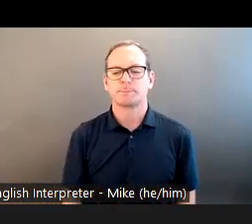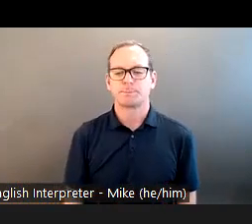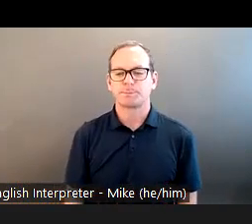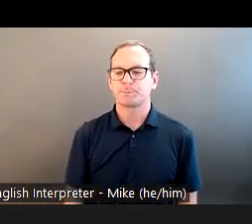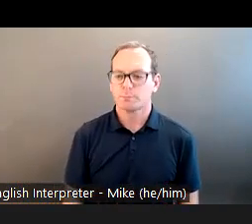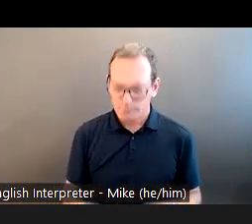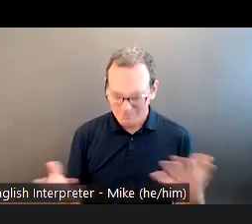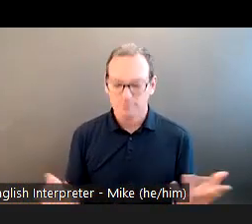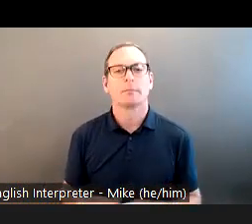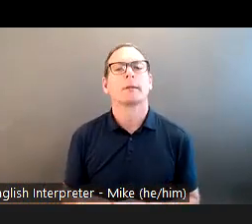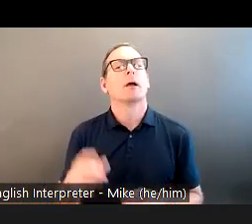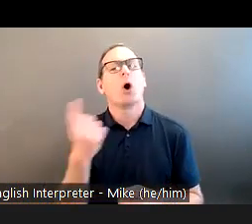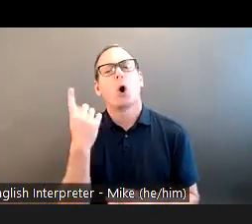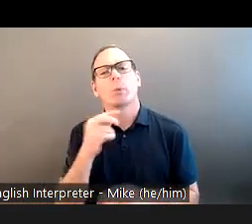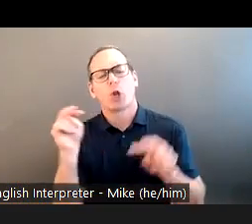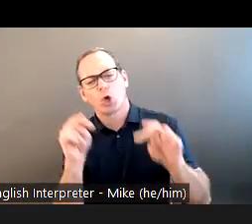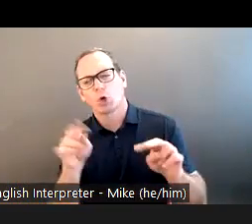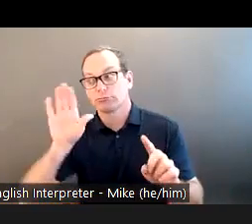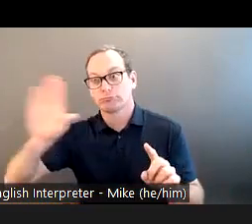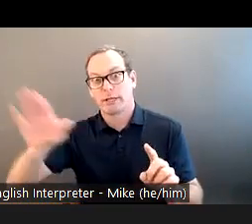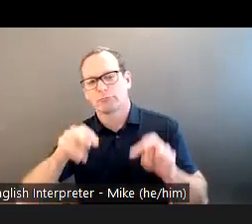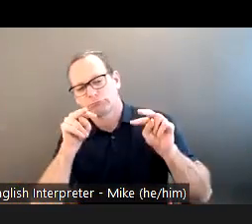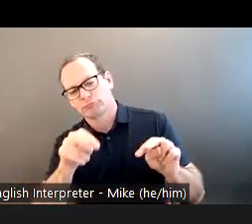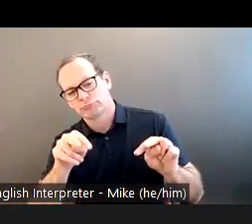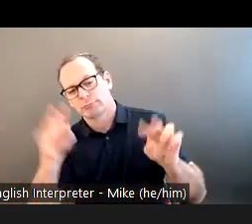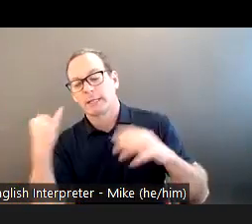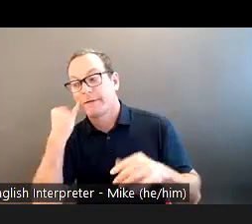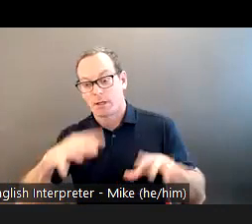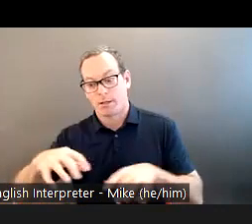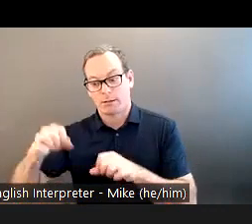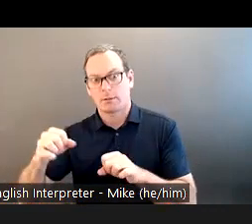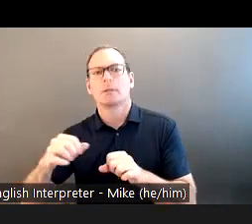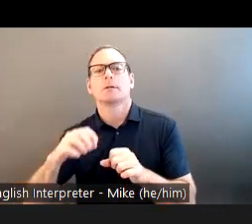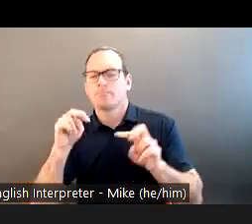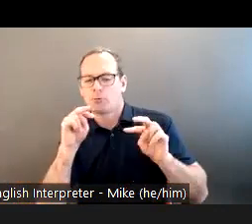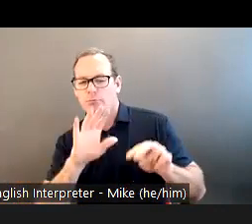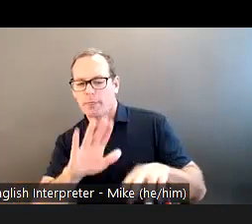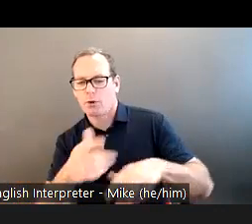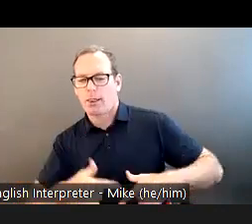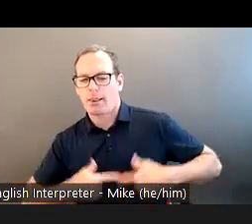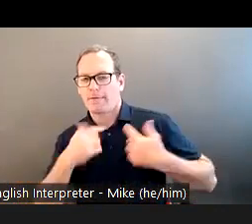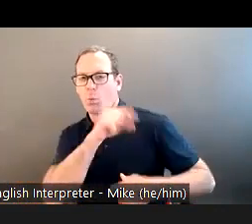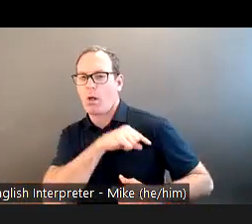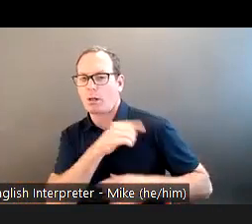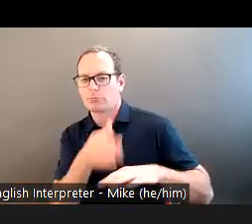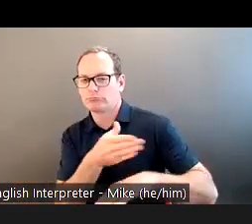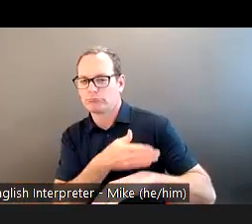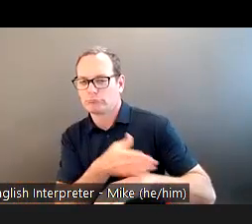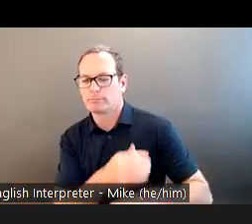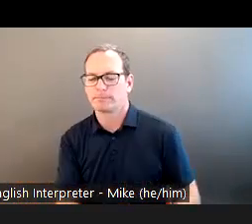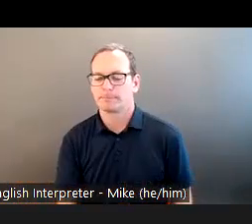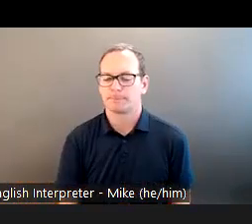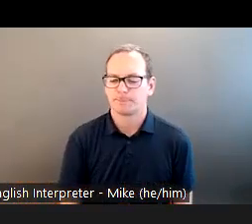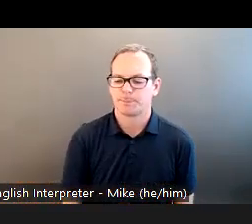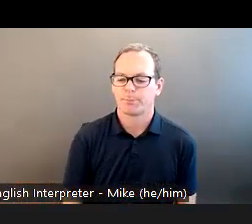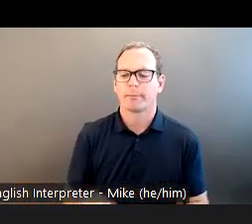to improve that as they take over the role. Another big aspect is also keeping a record of all of the decisions that you